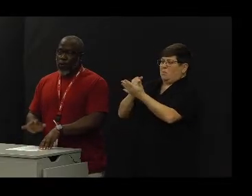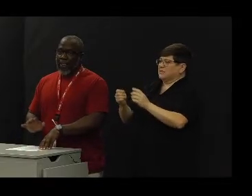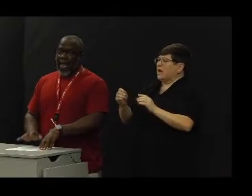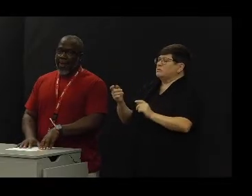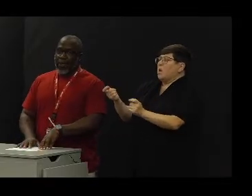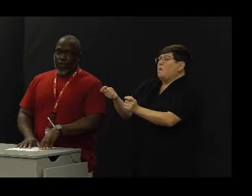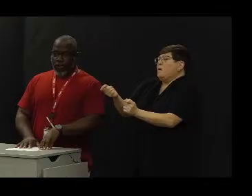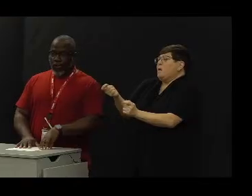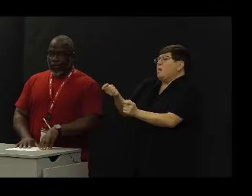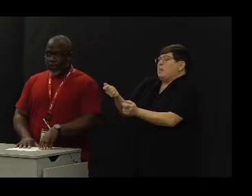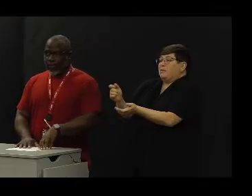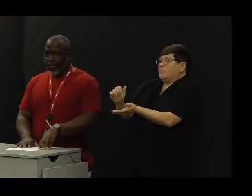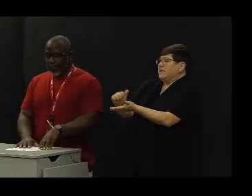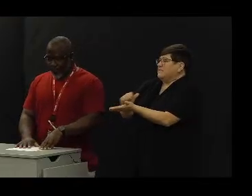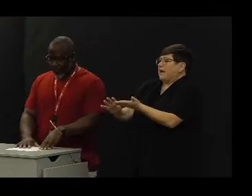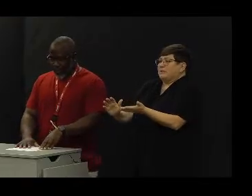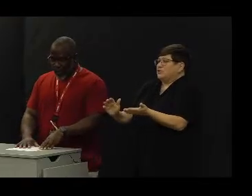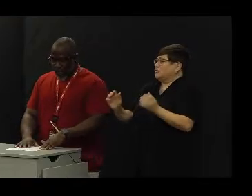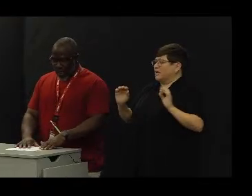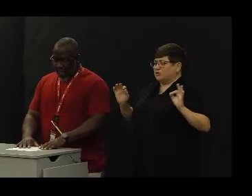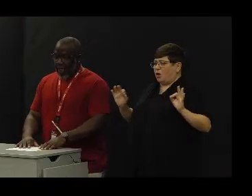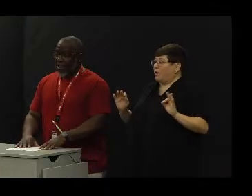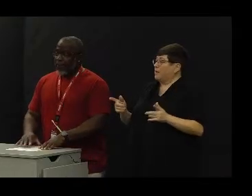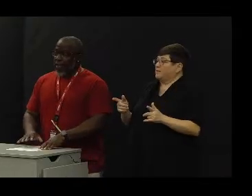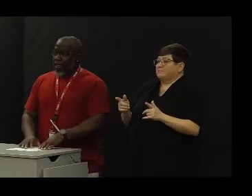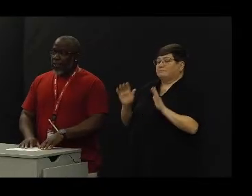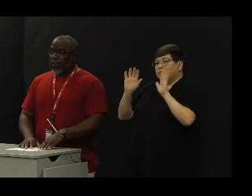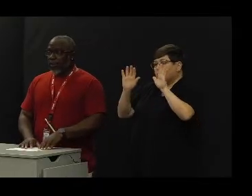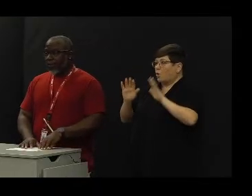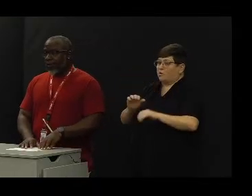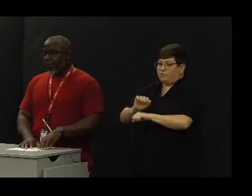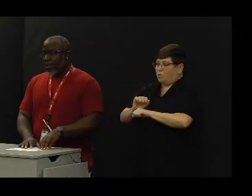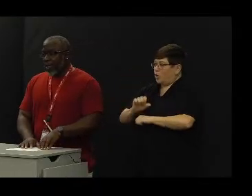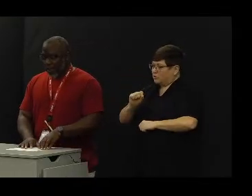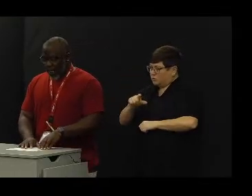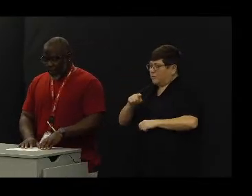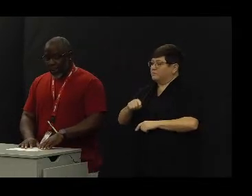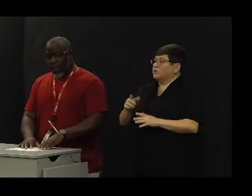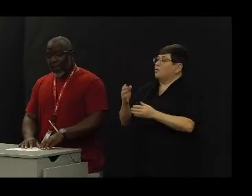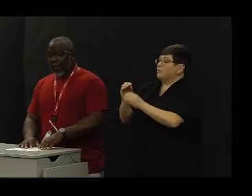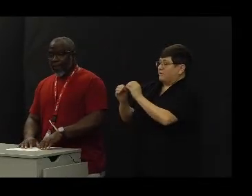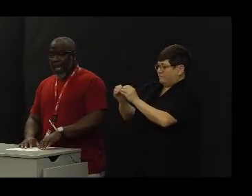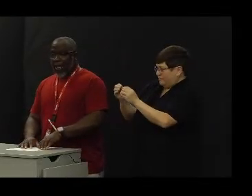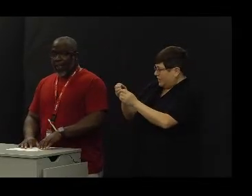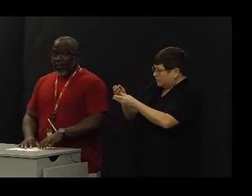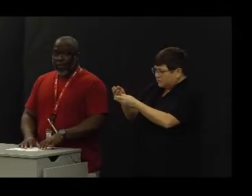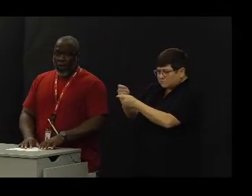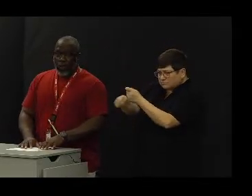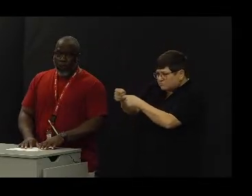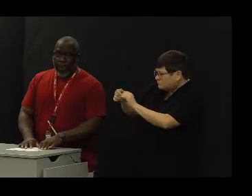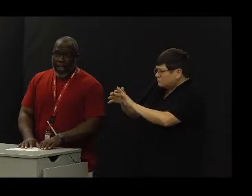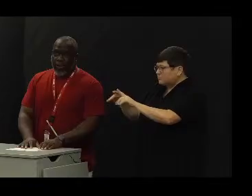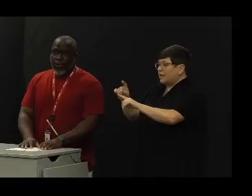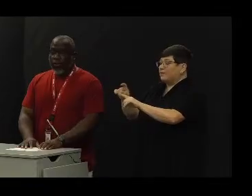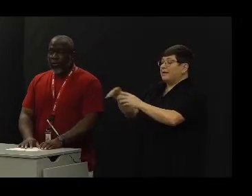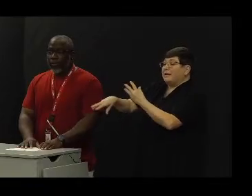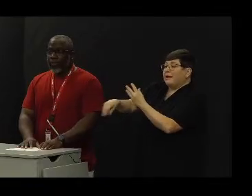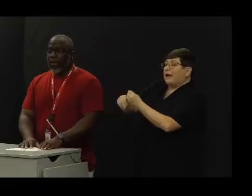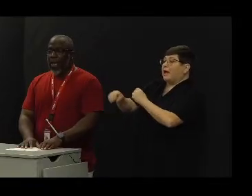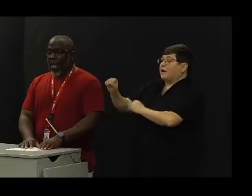minimal damage. It is fixed. They still have to add the surge